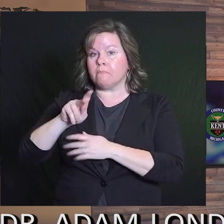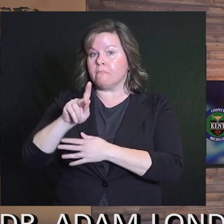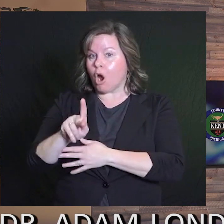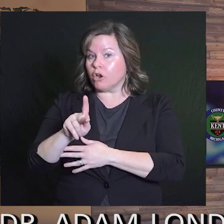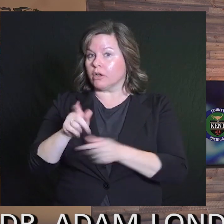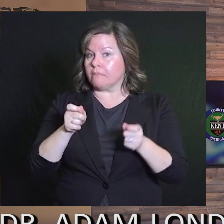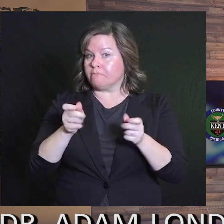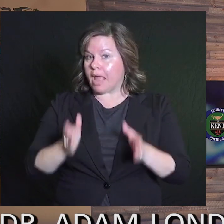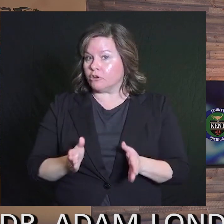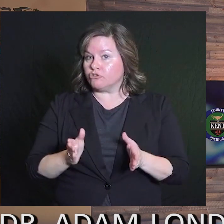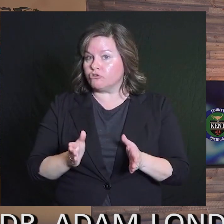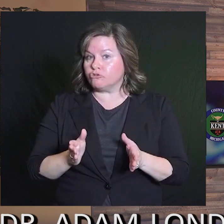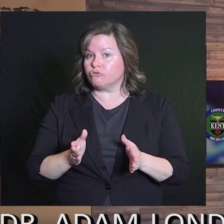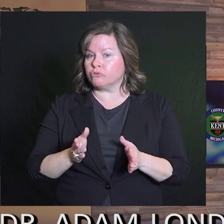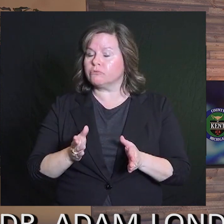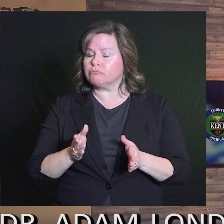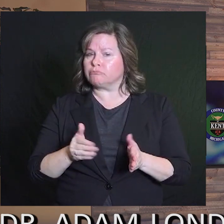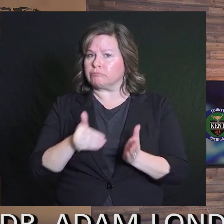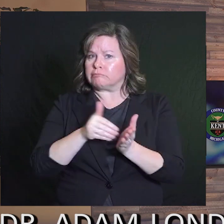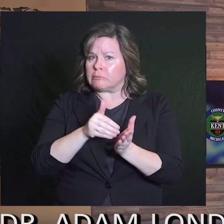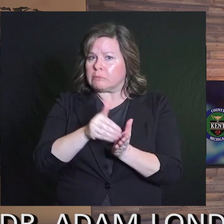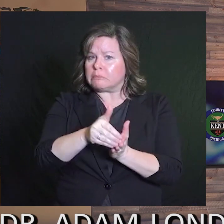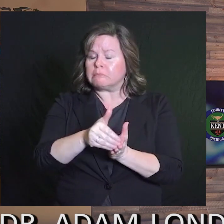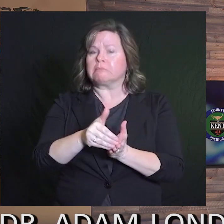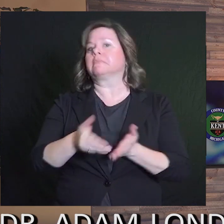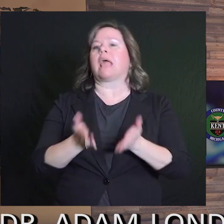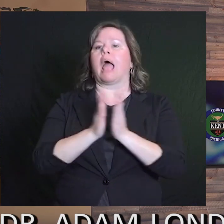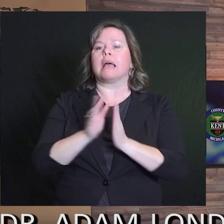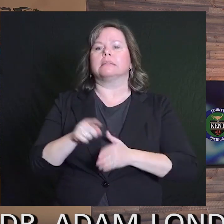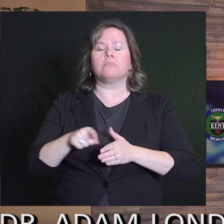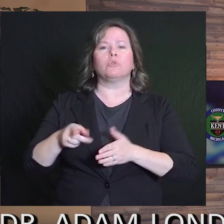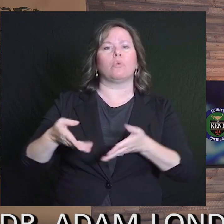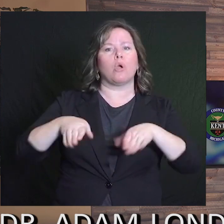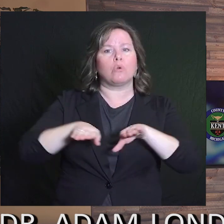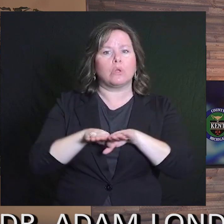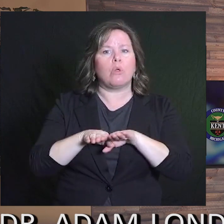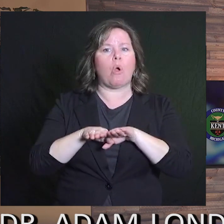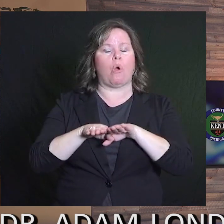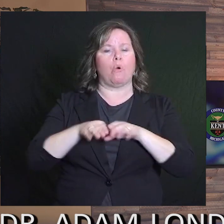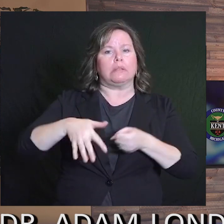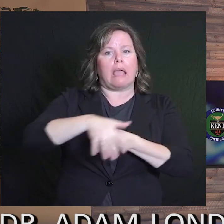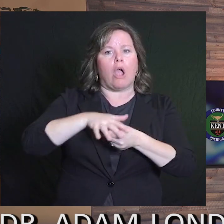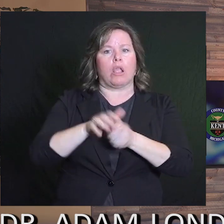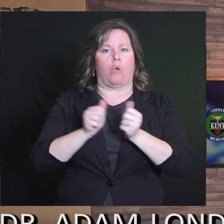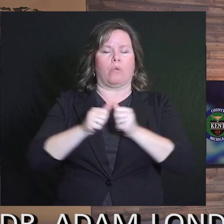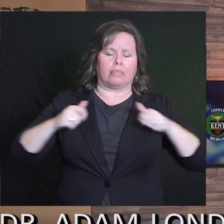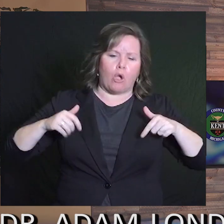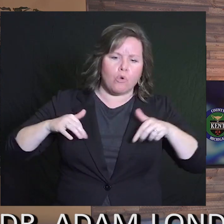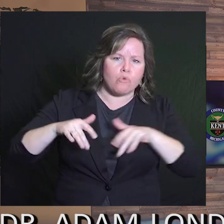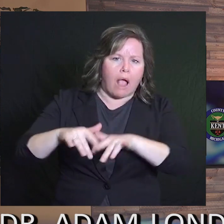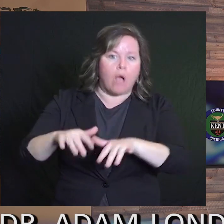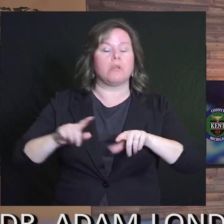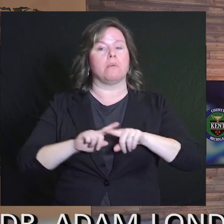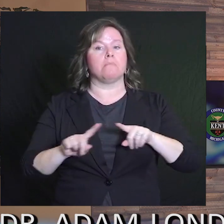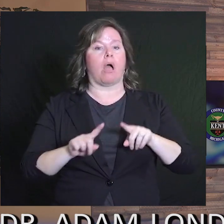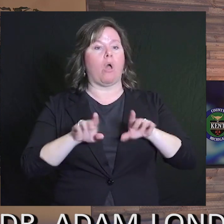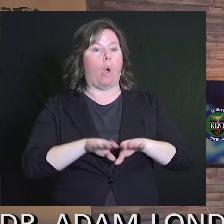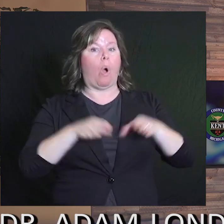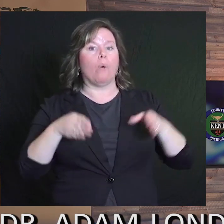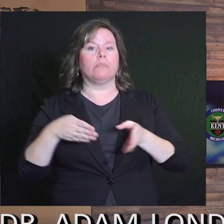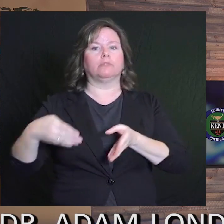to close facilities that draw crowds while keeping features open like green space and